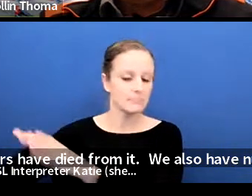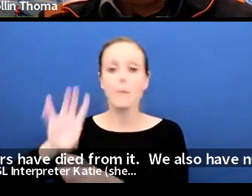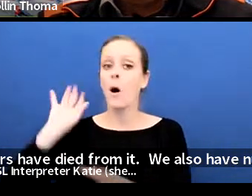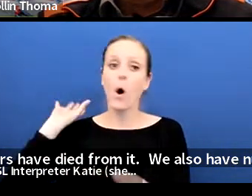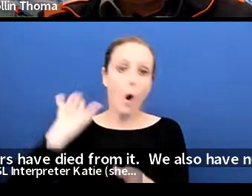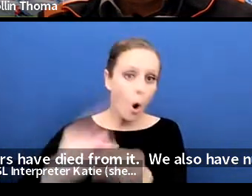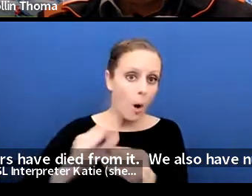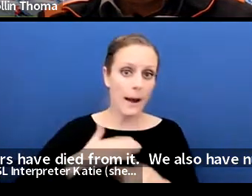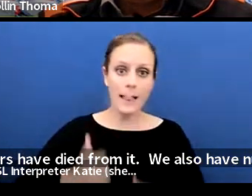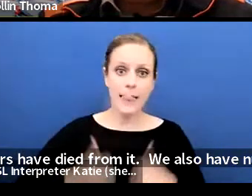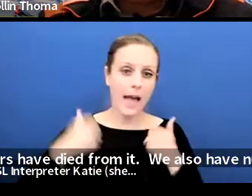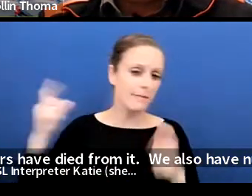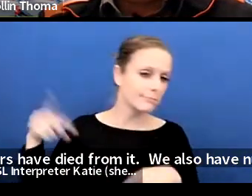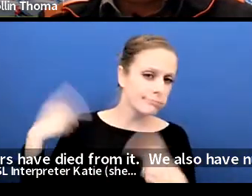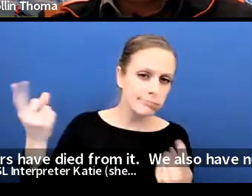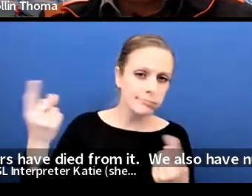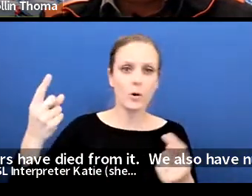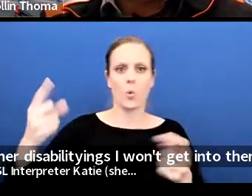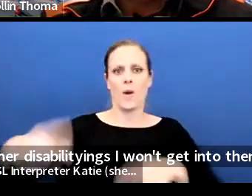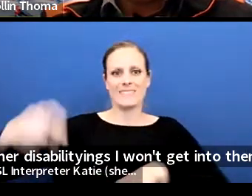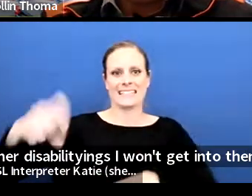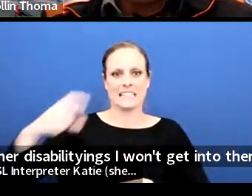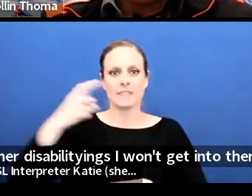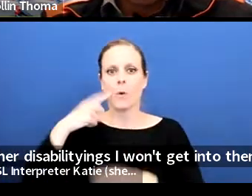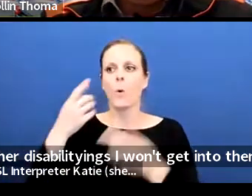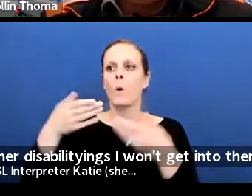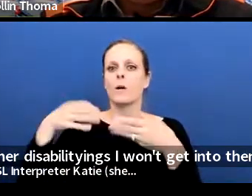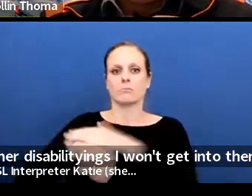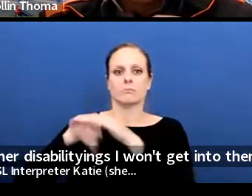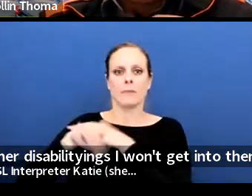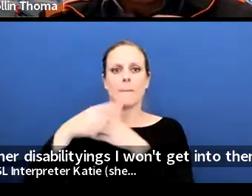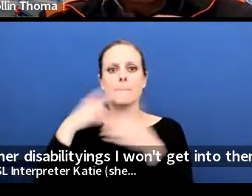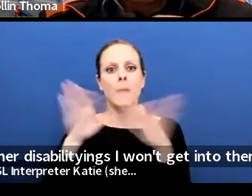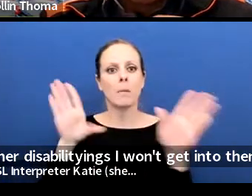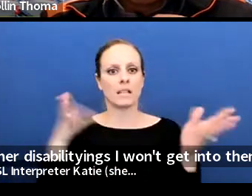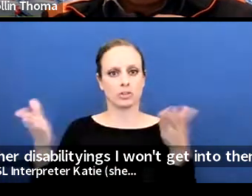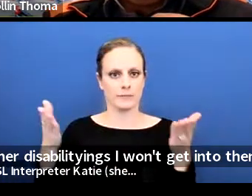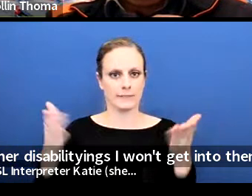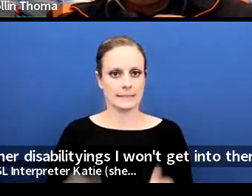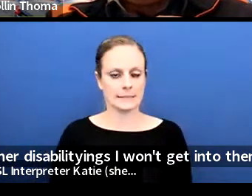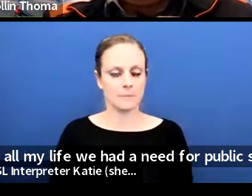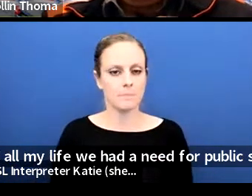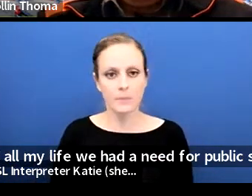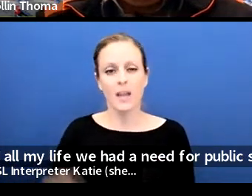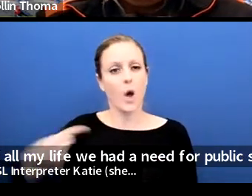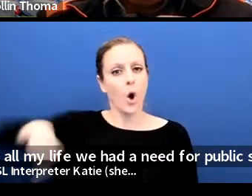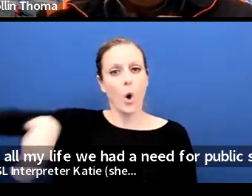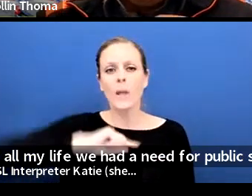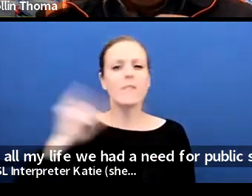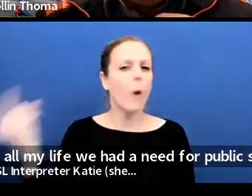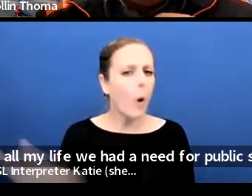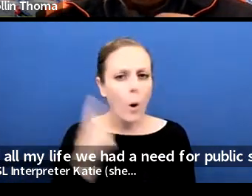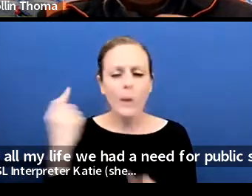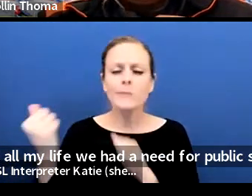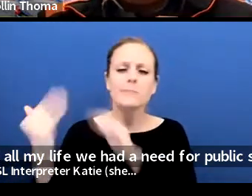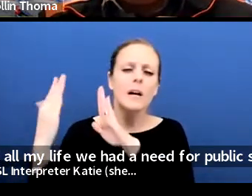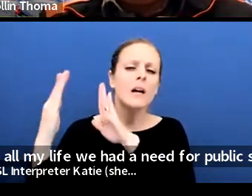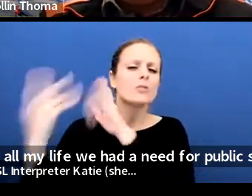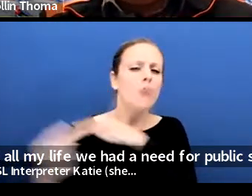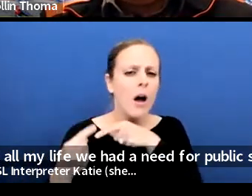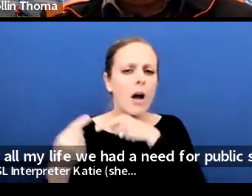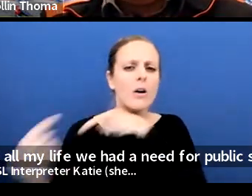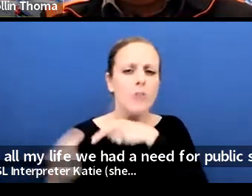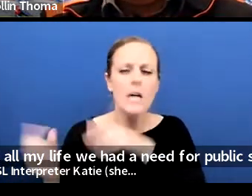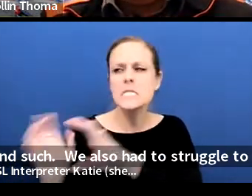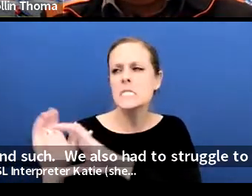for services, public services and such. And we've always had to struggle to find those